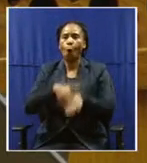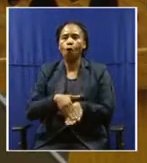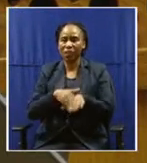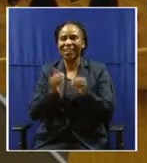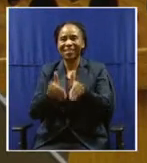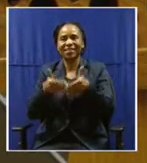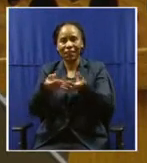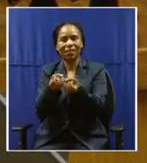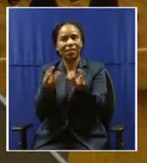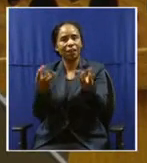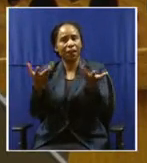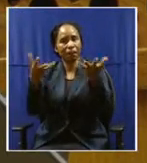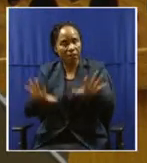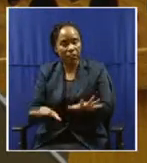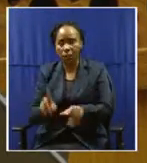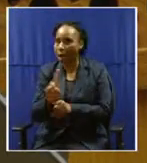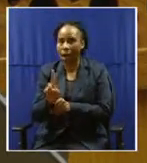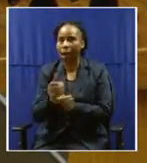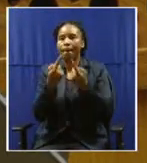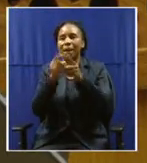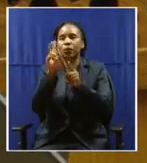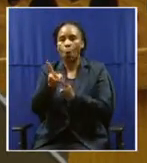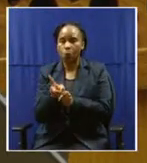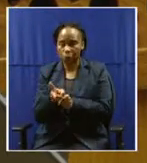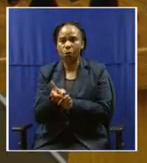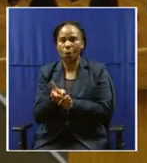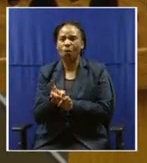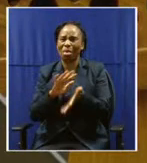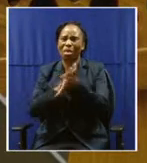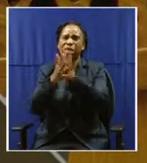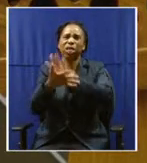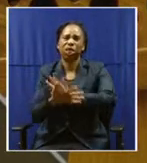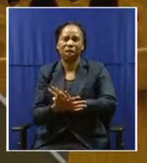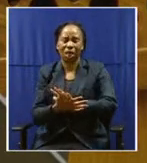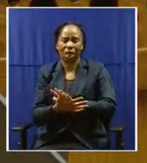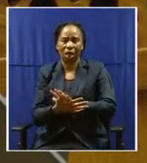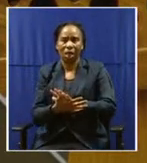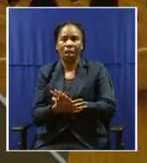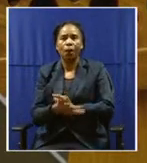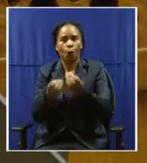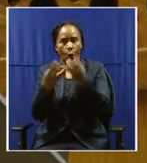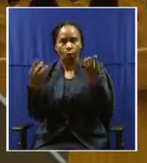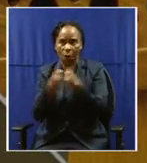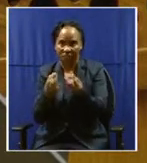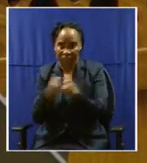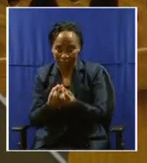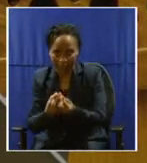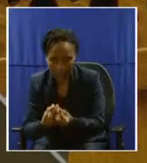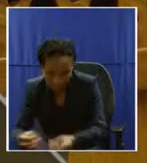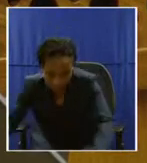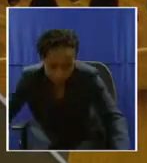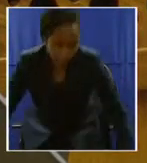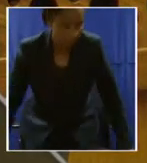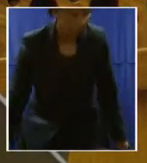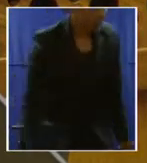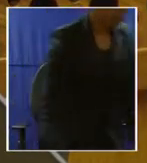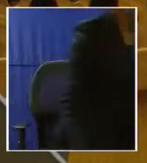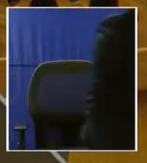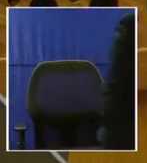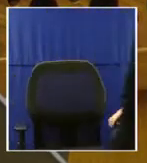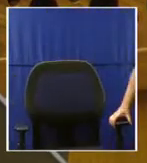service delivery, it also dents public confidence. Now, advancing honesty, ethics,